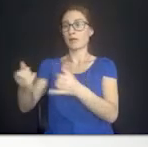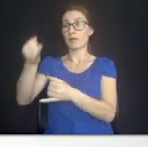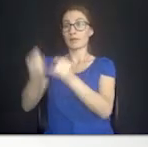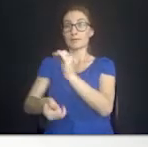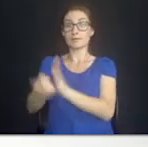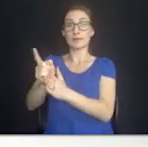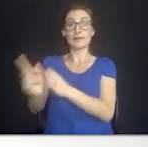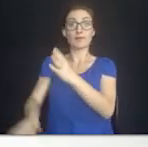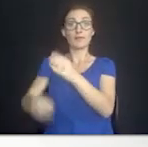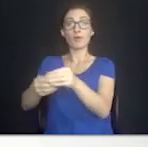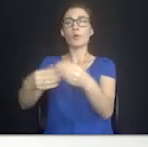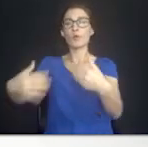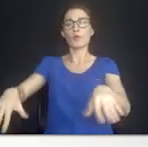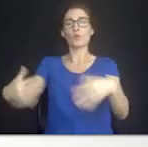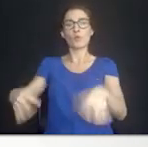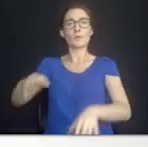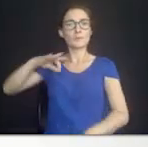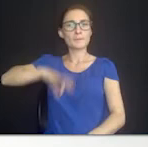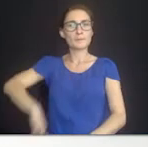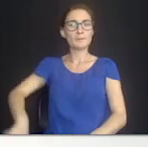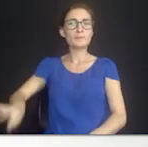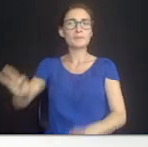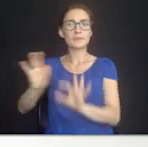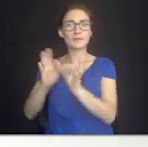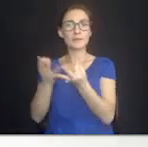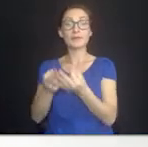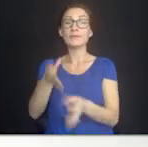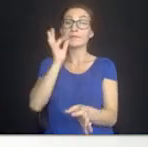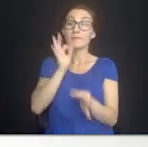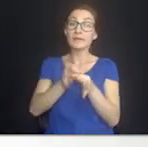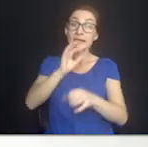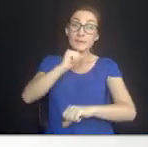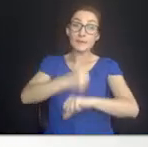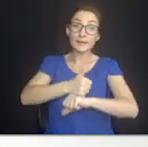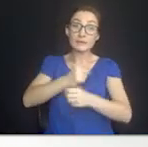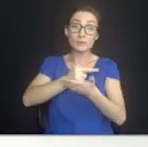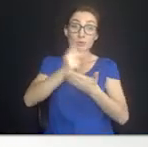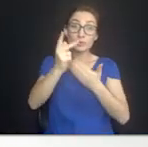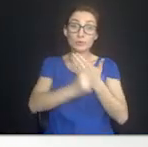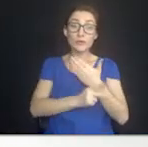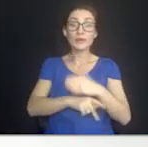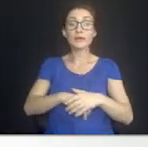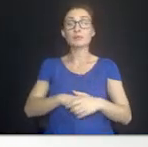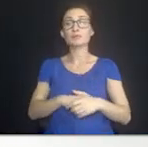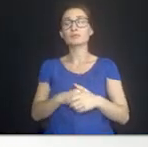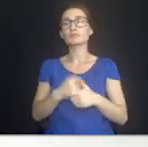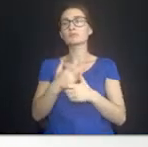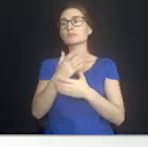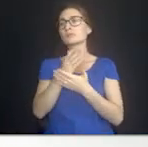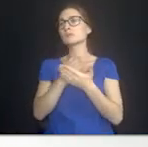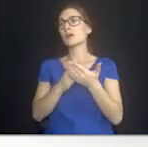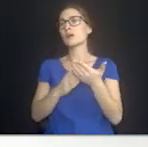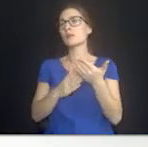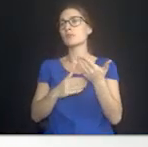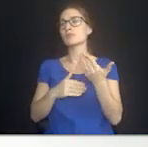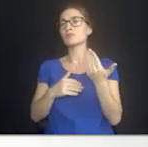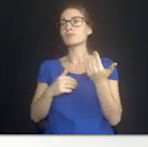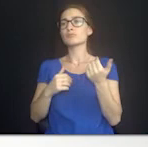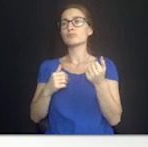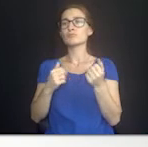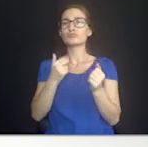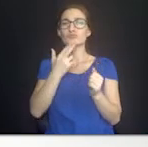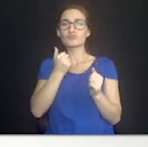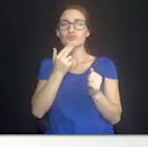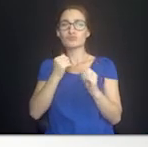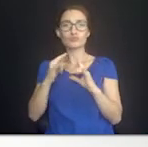in at the last second and was a benefit to families. Faith-based programs. There's some,